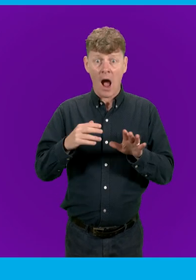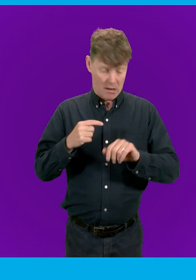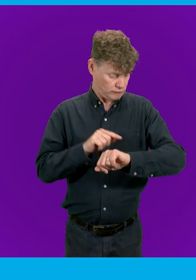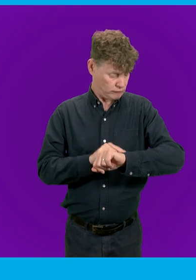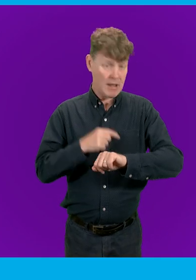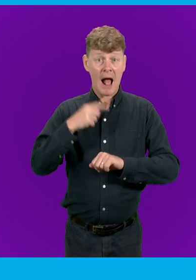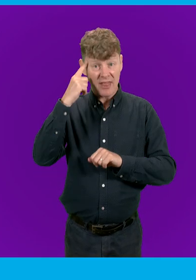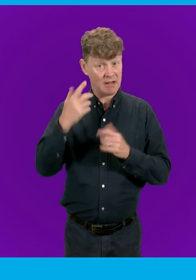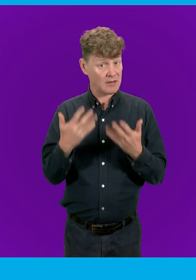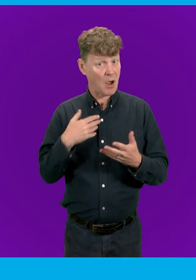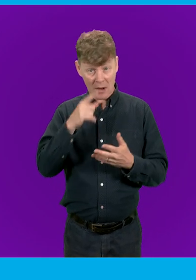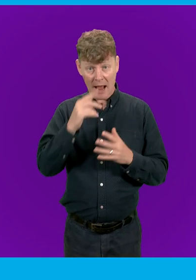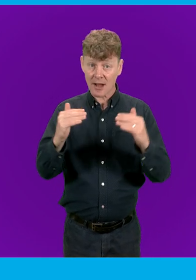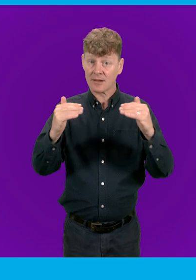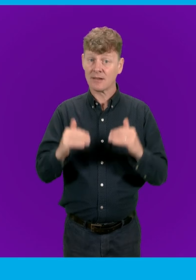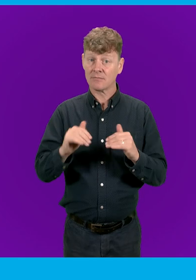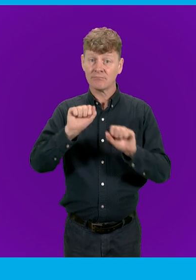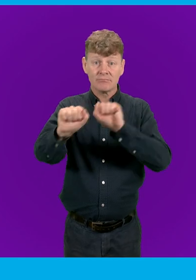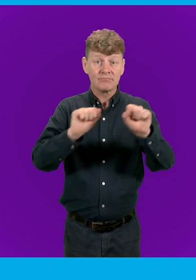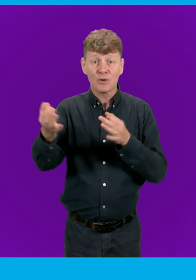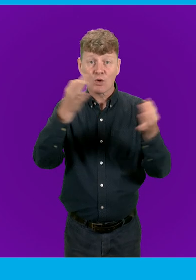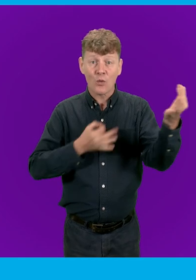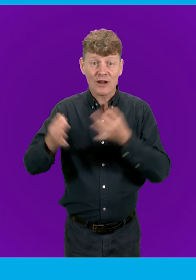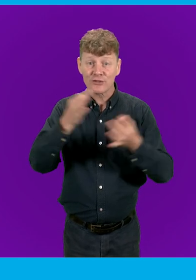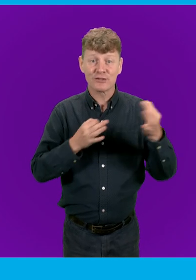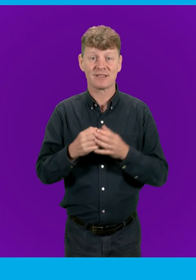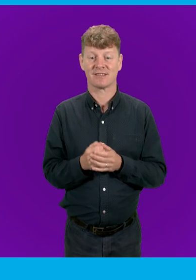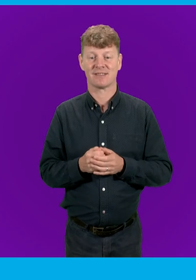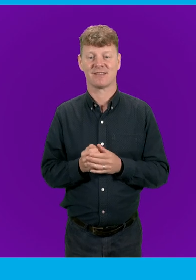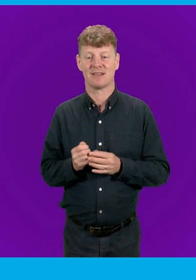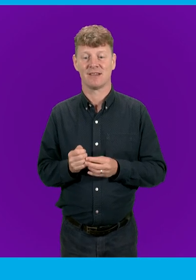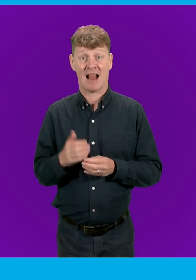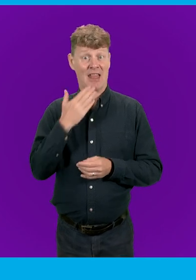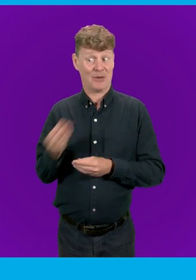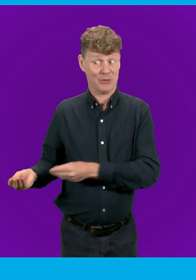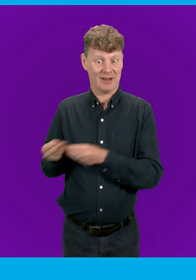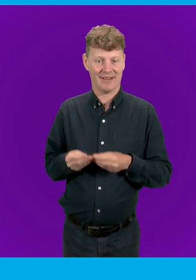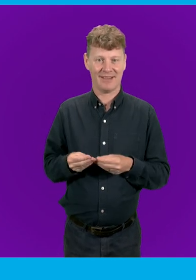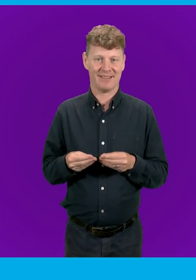will now move on to questions. Thank you very much.